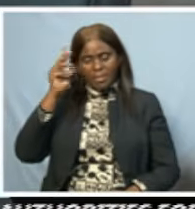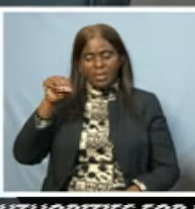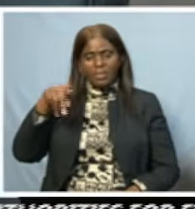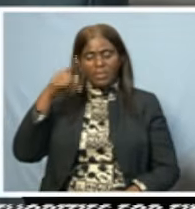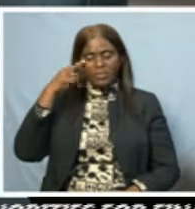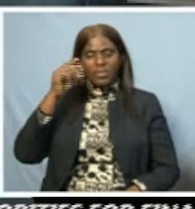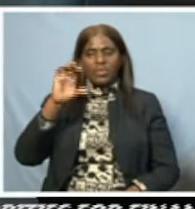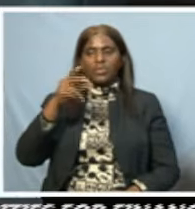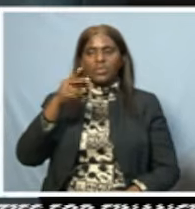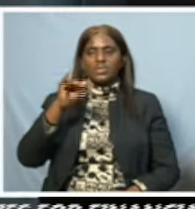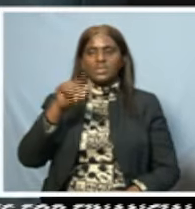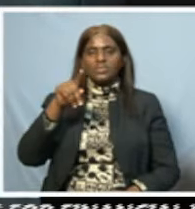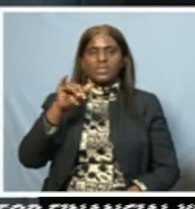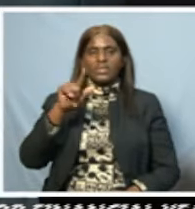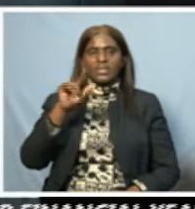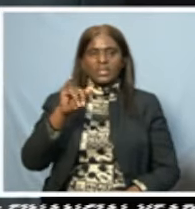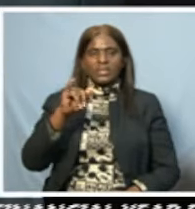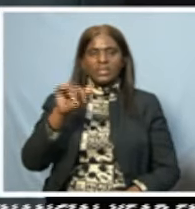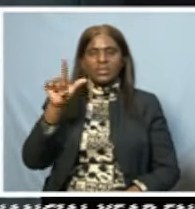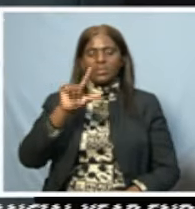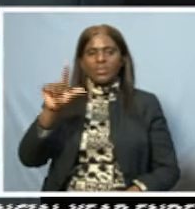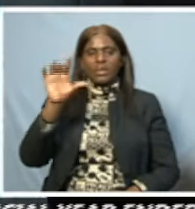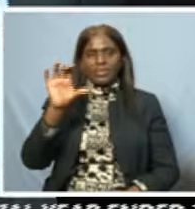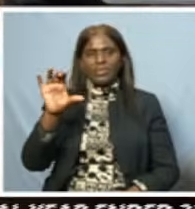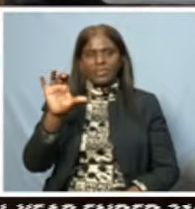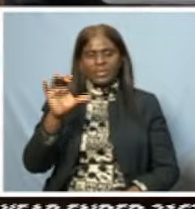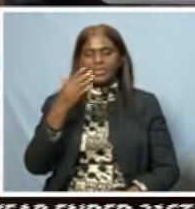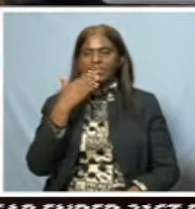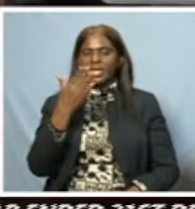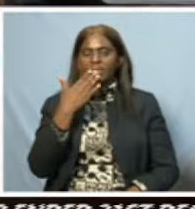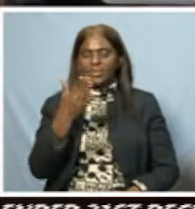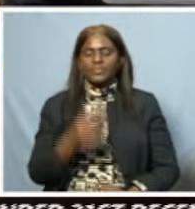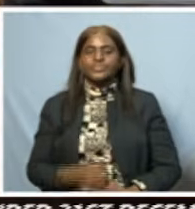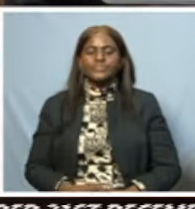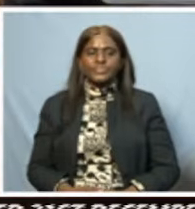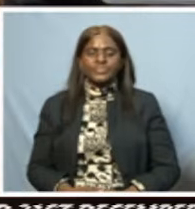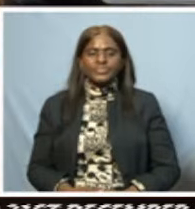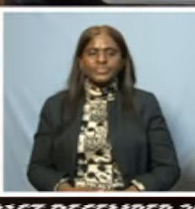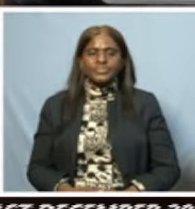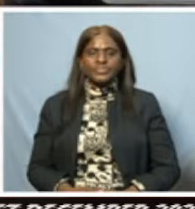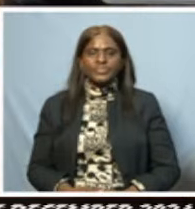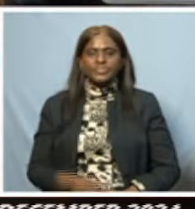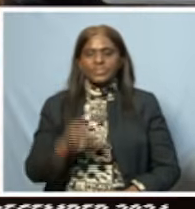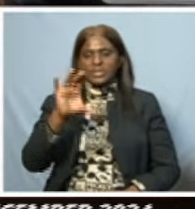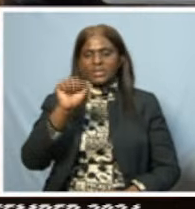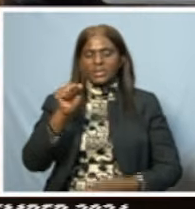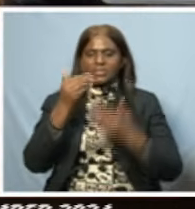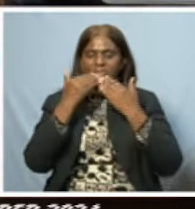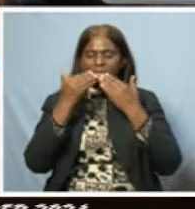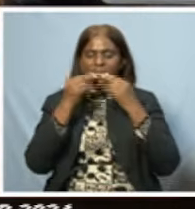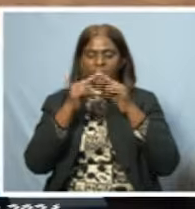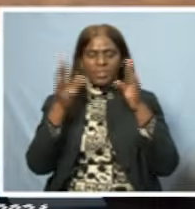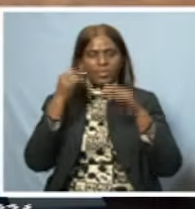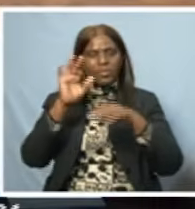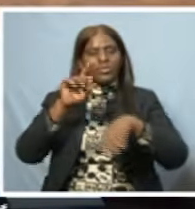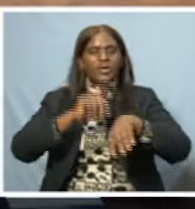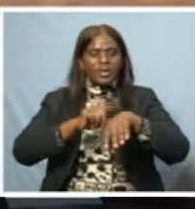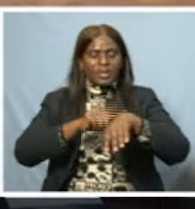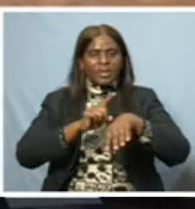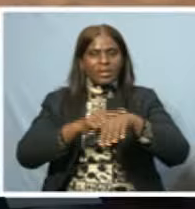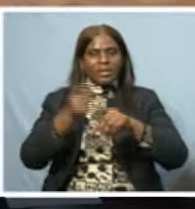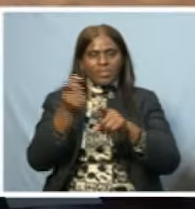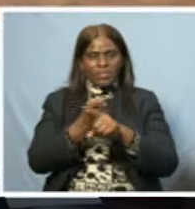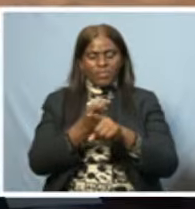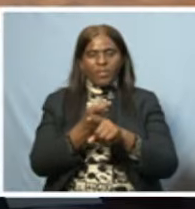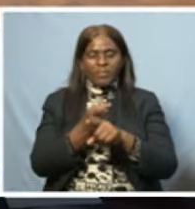Chipiri district, Luapula province. Thank you. Thank you, Honorable CS. Thank you so very much for your time. And